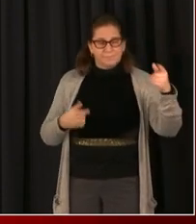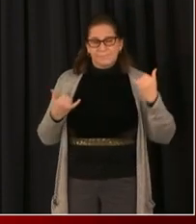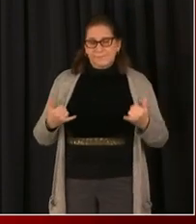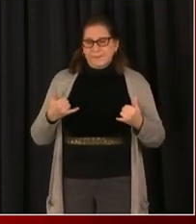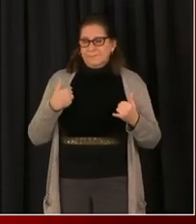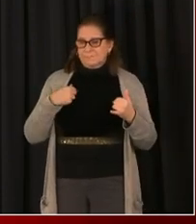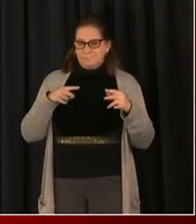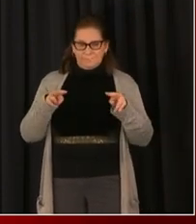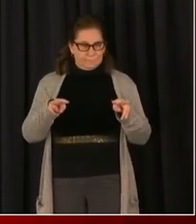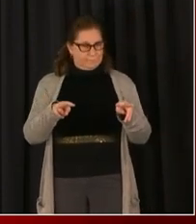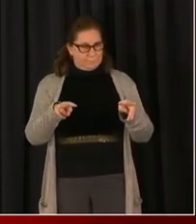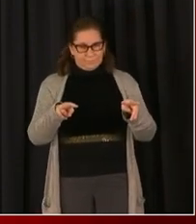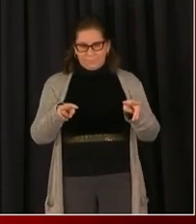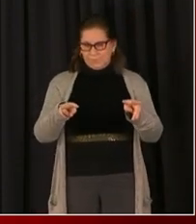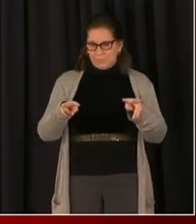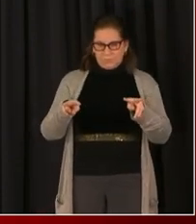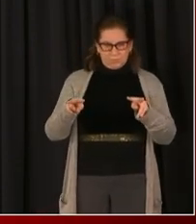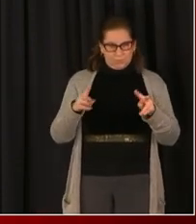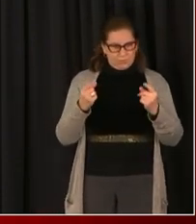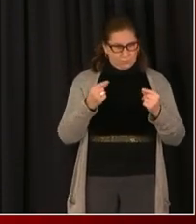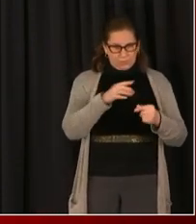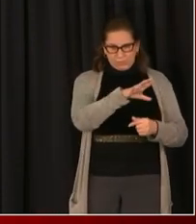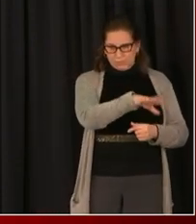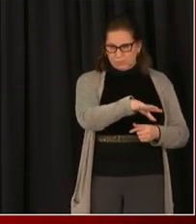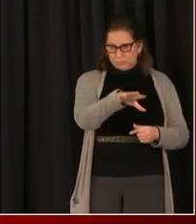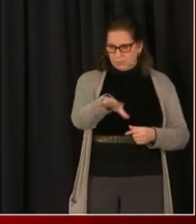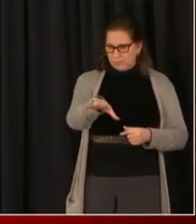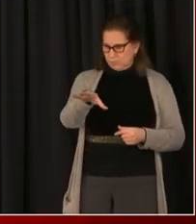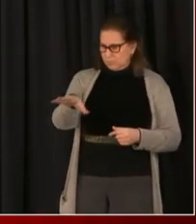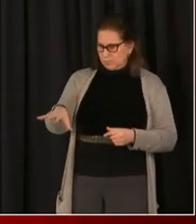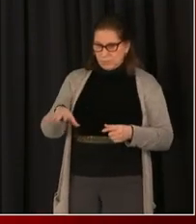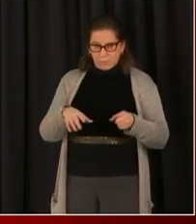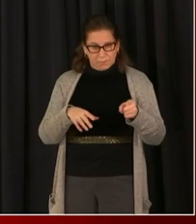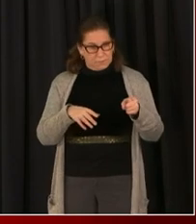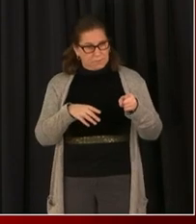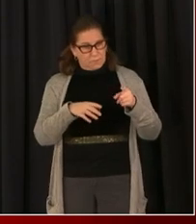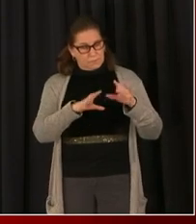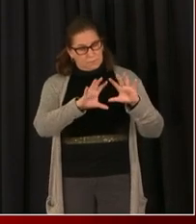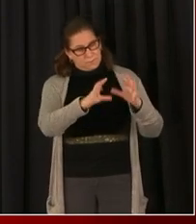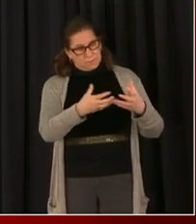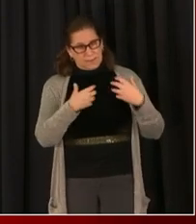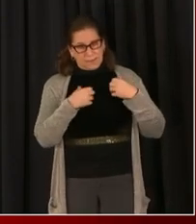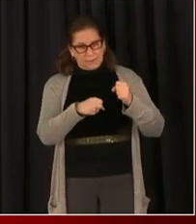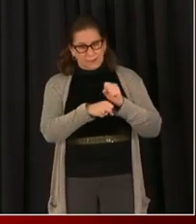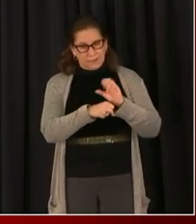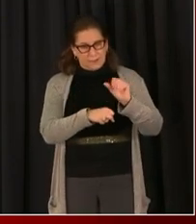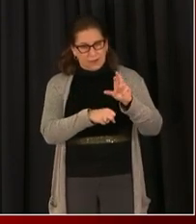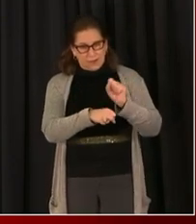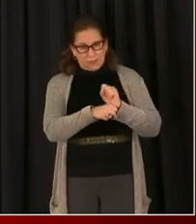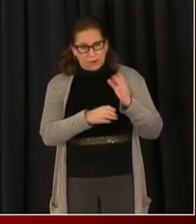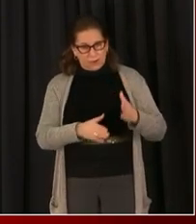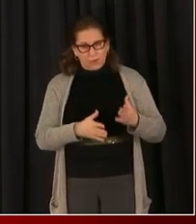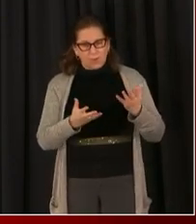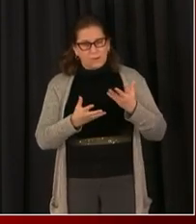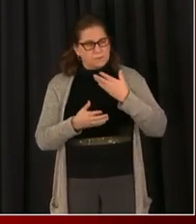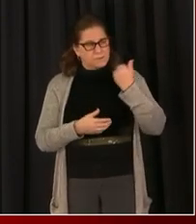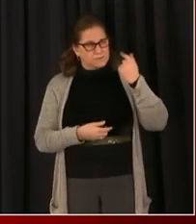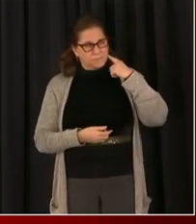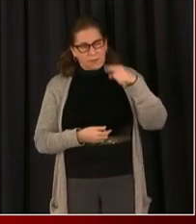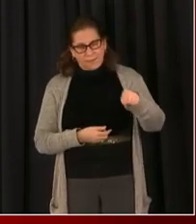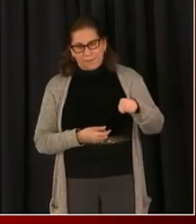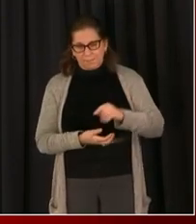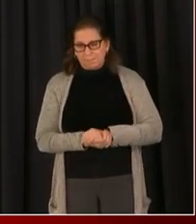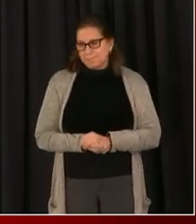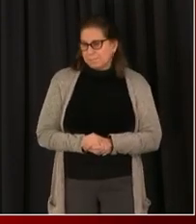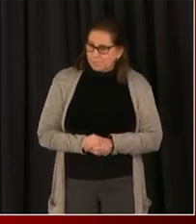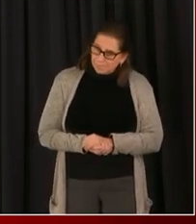been quite concerning for healthcare leaders, public health planners across the country, is unlike the